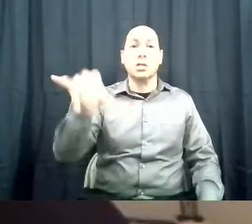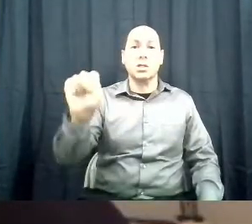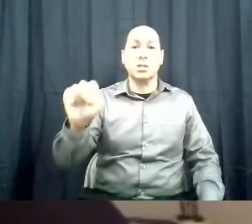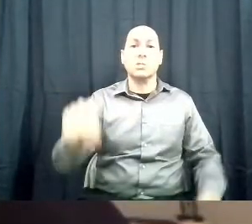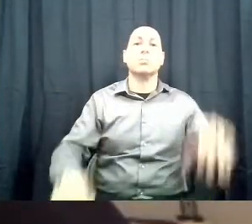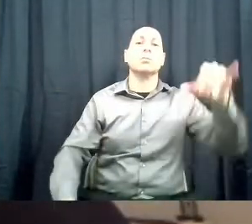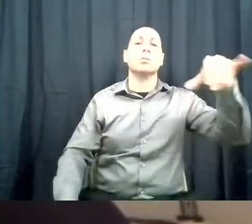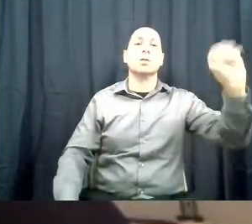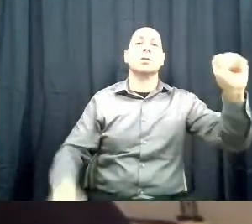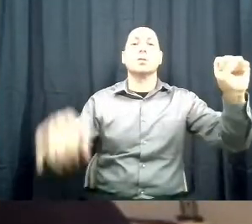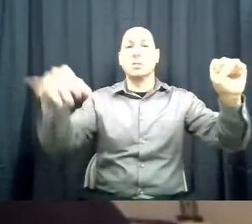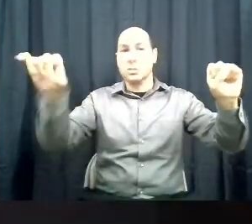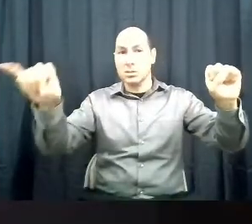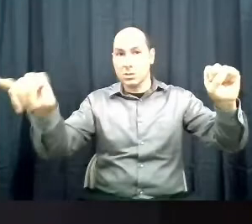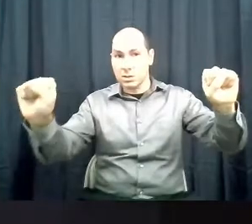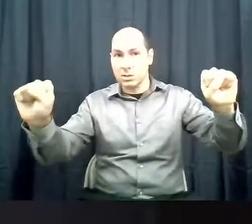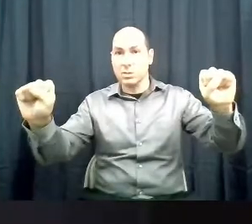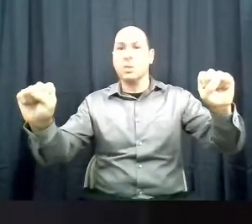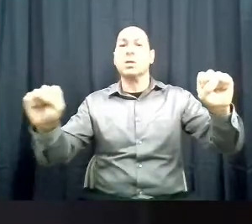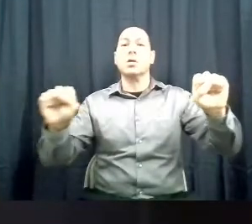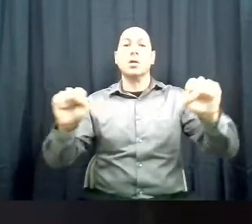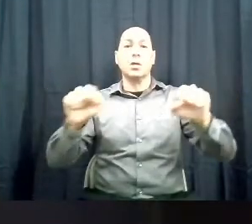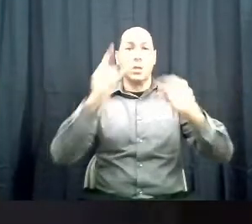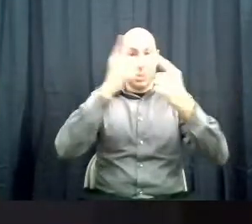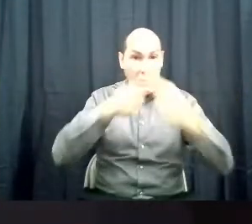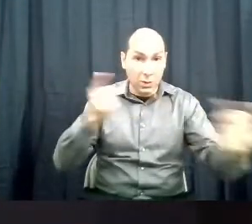Yes. Any opposed?